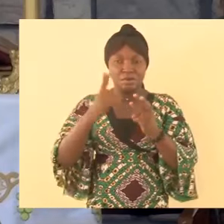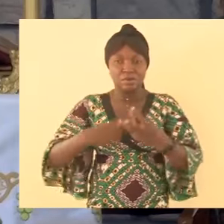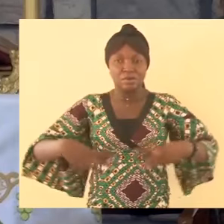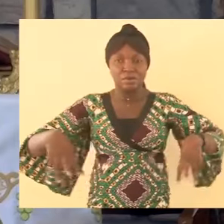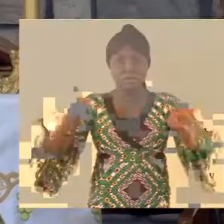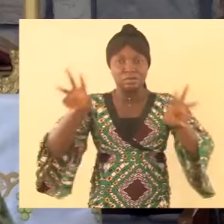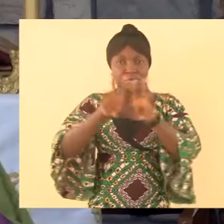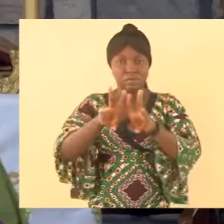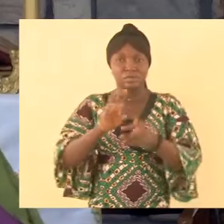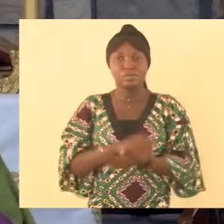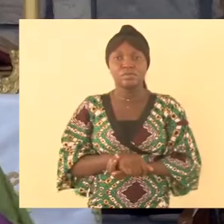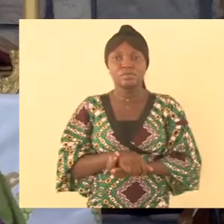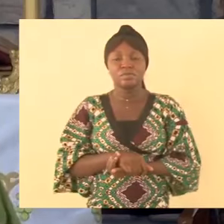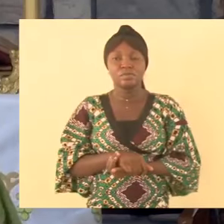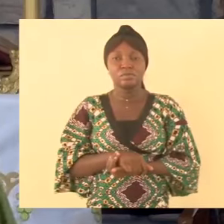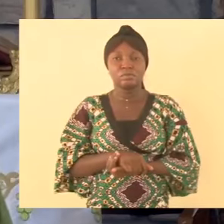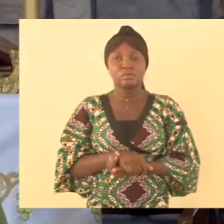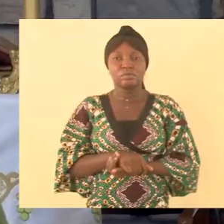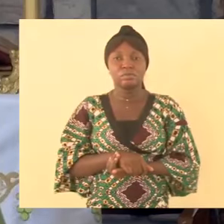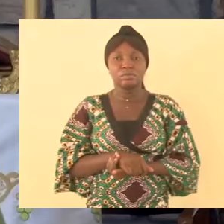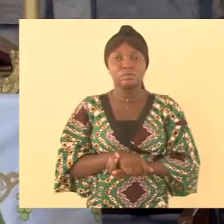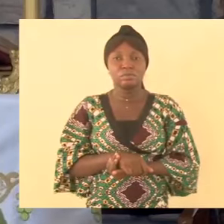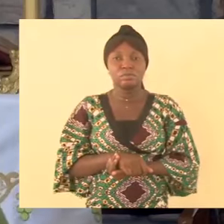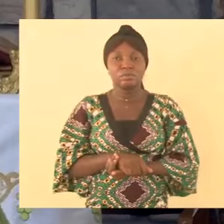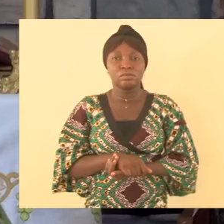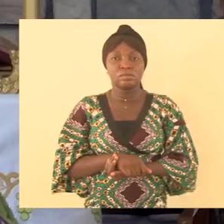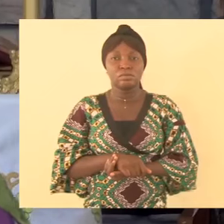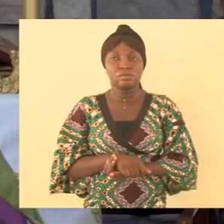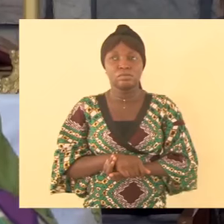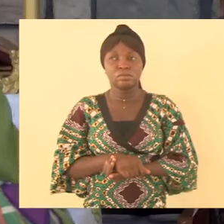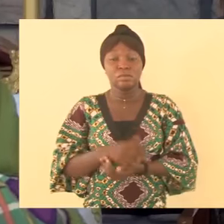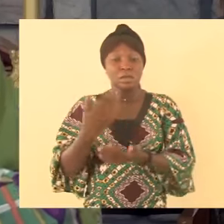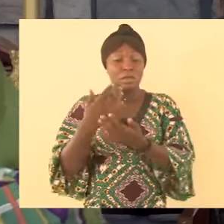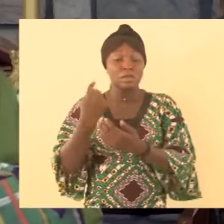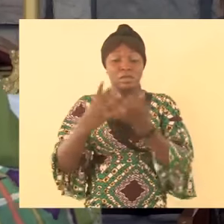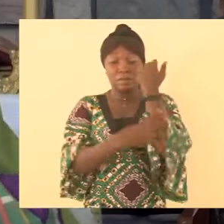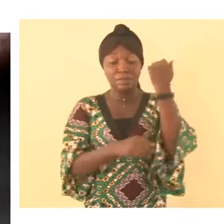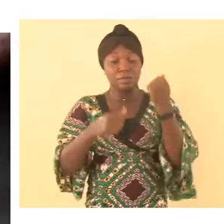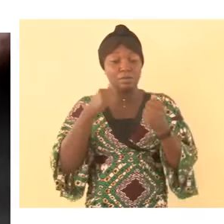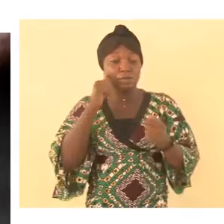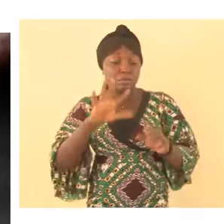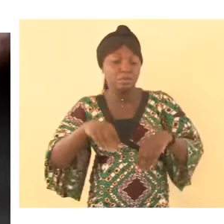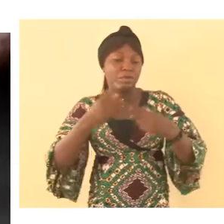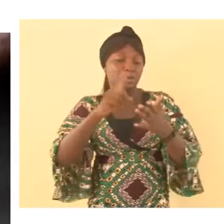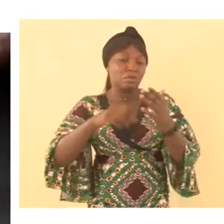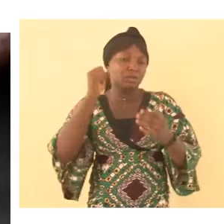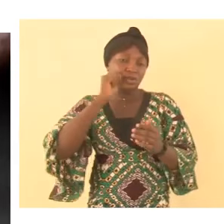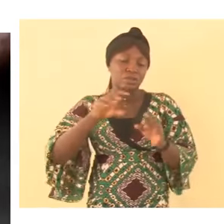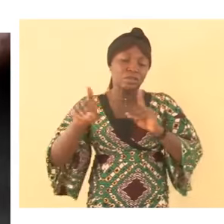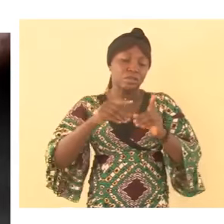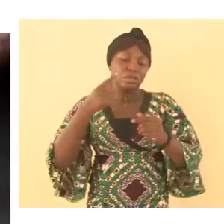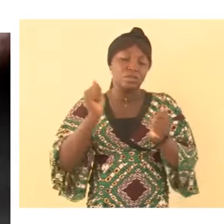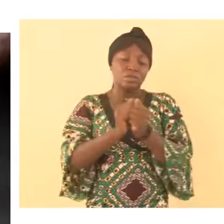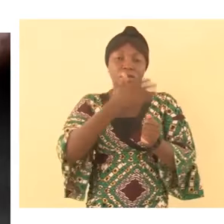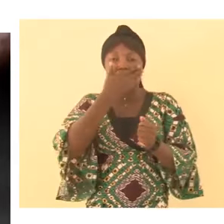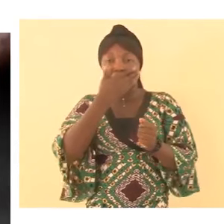And yet, people don't let that scripture sink in. The poor widow gave what she did with the